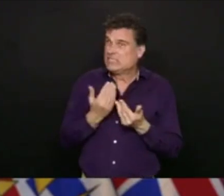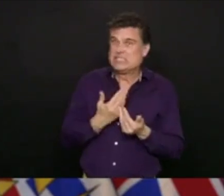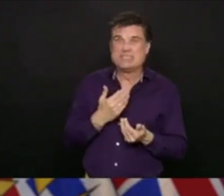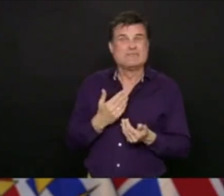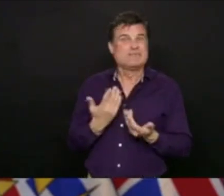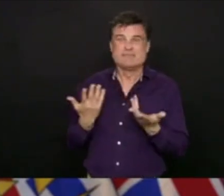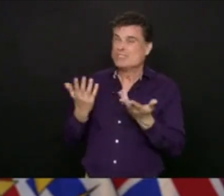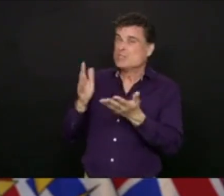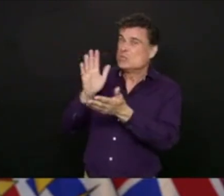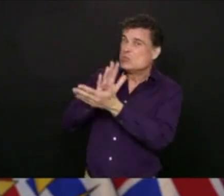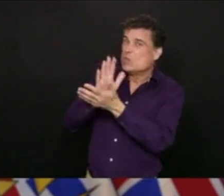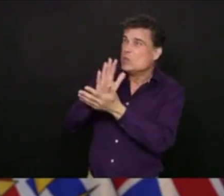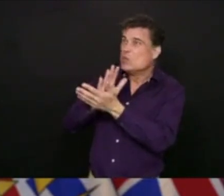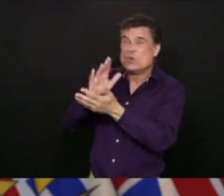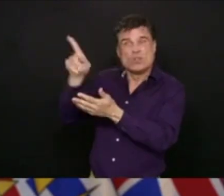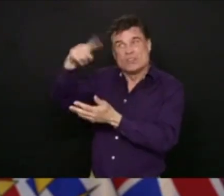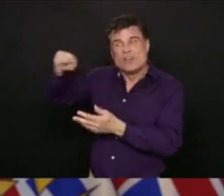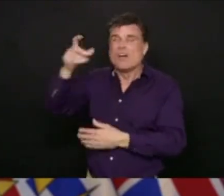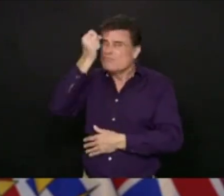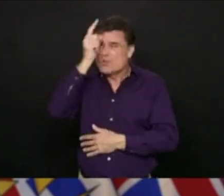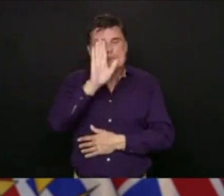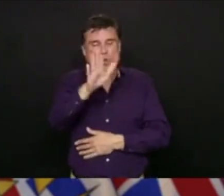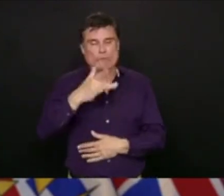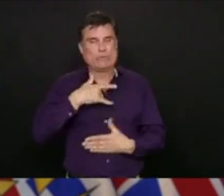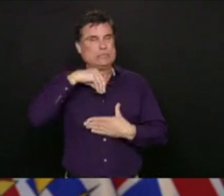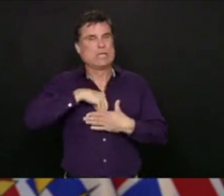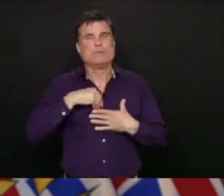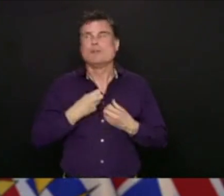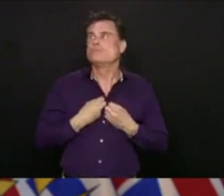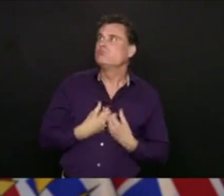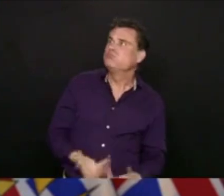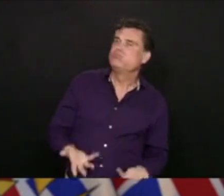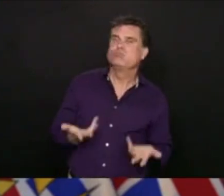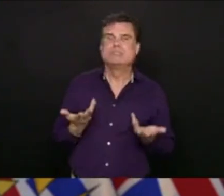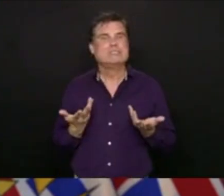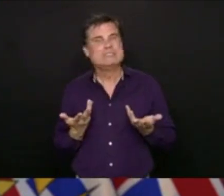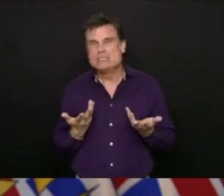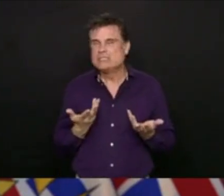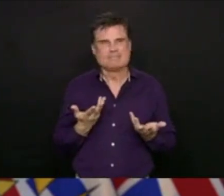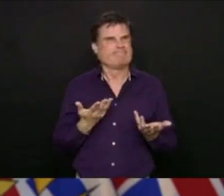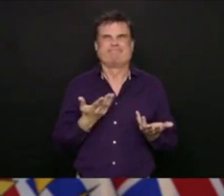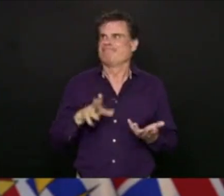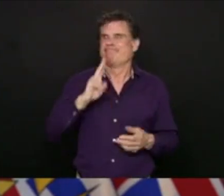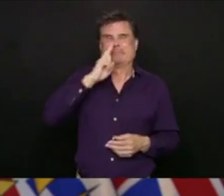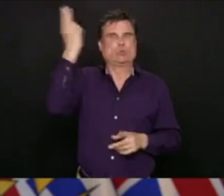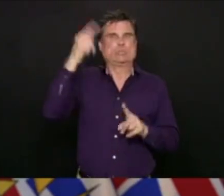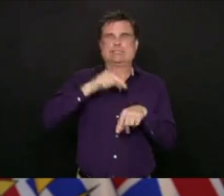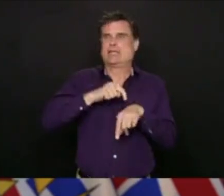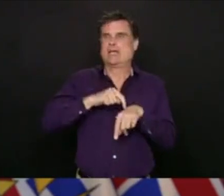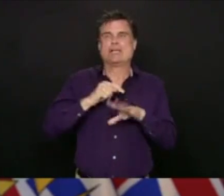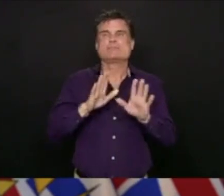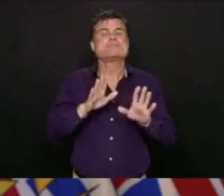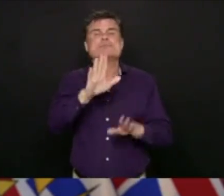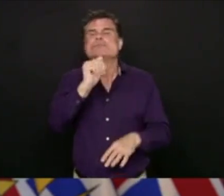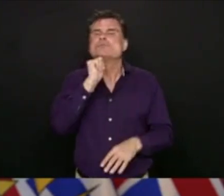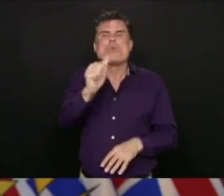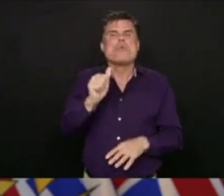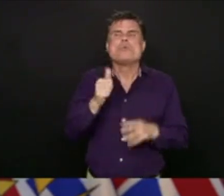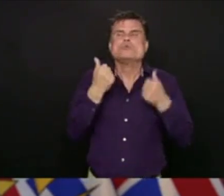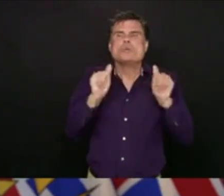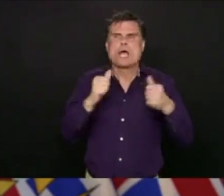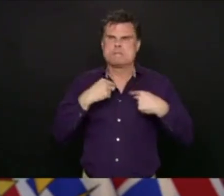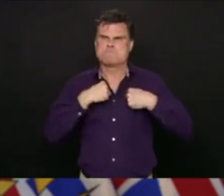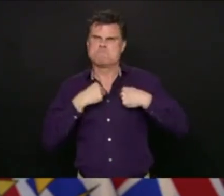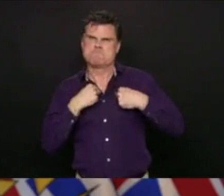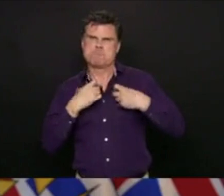perfect. It is an unattainable concept, and none of us should be striving for it. We are all in this